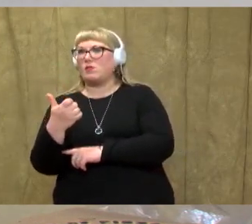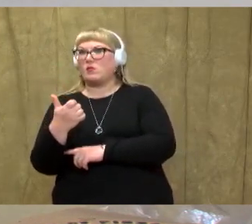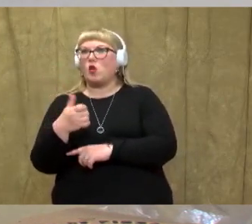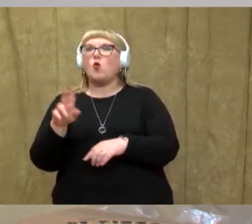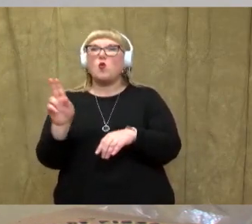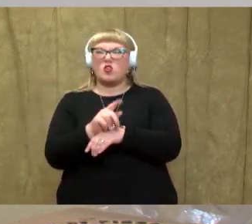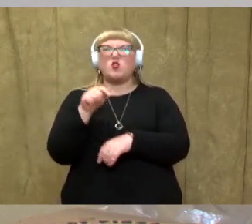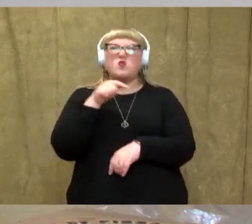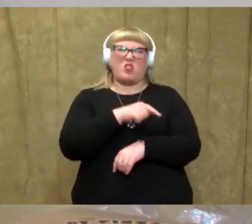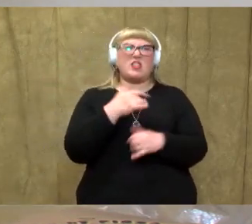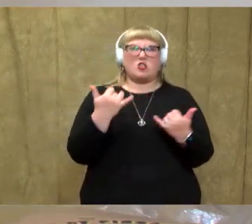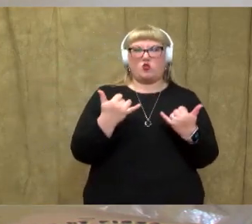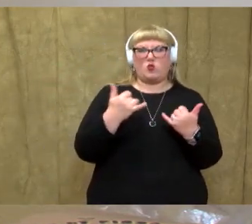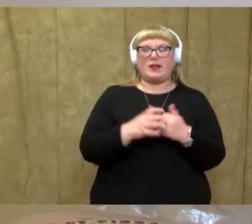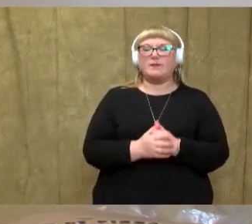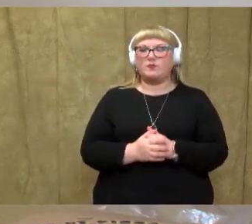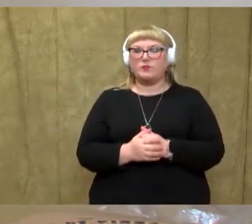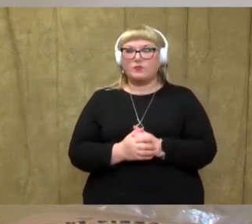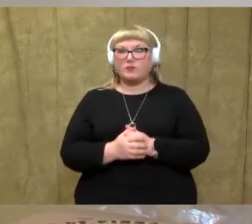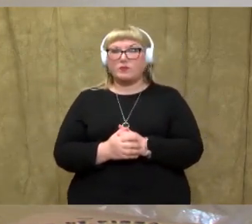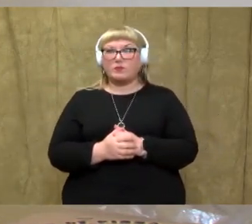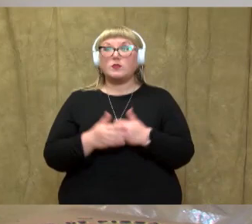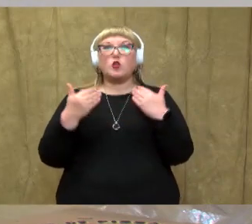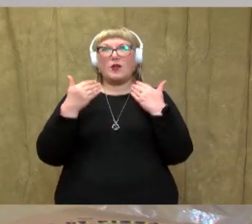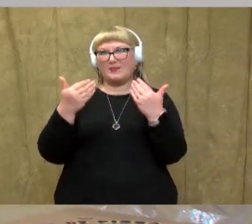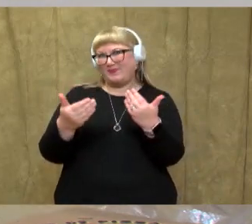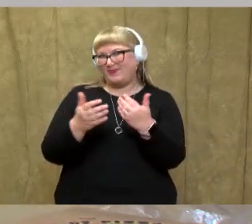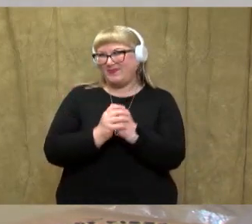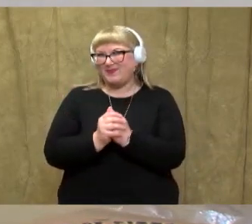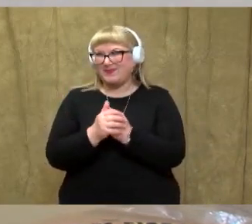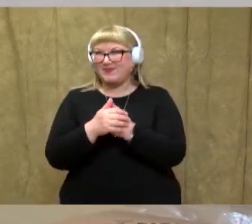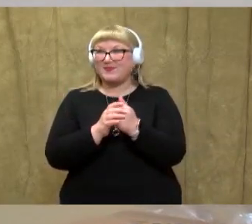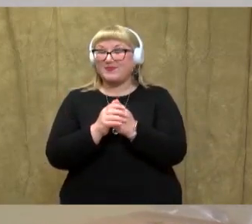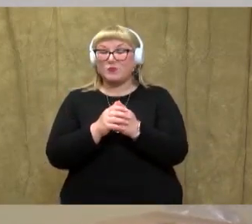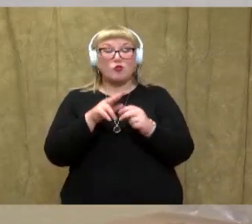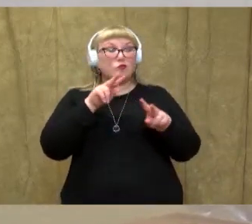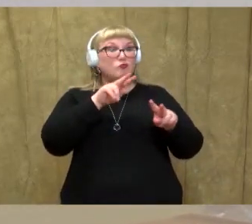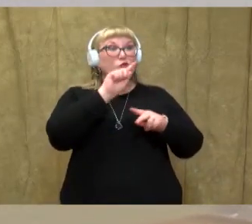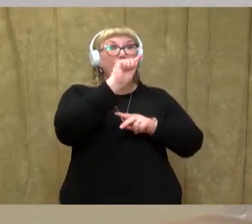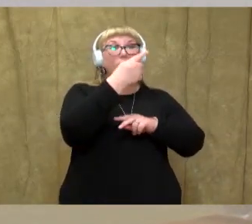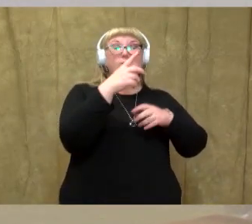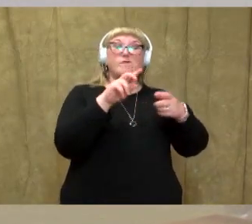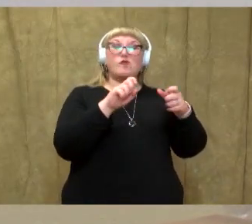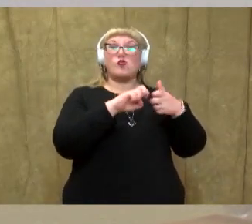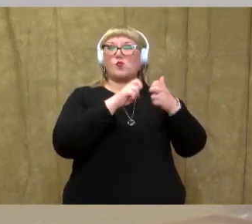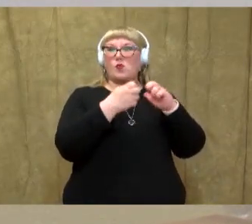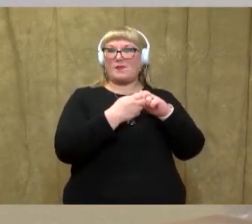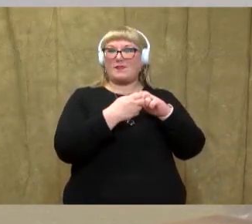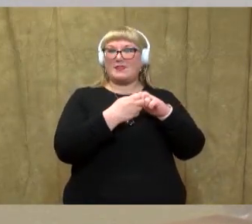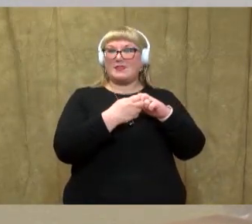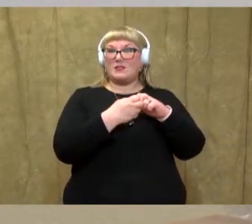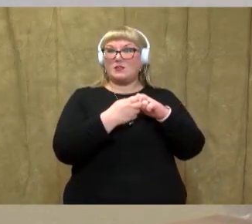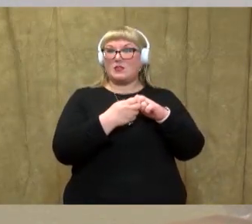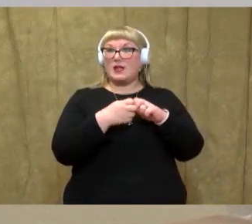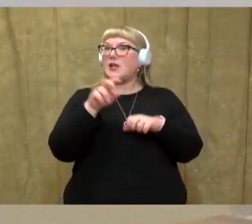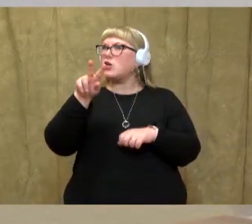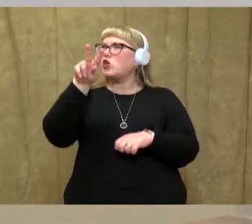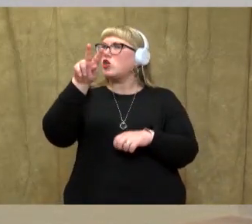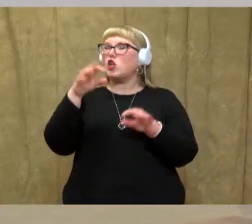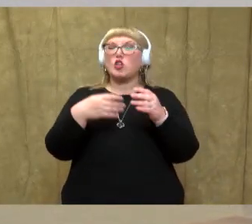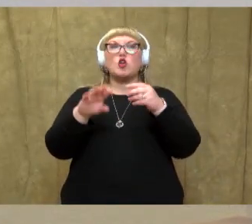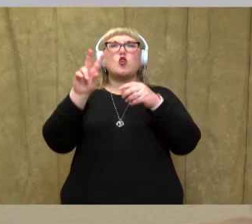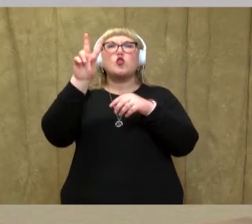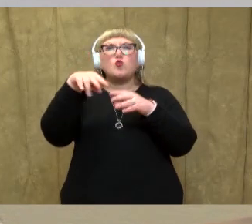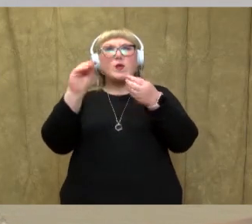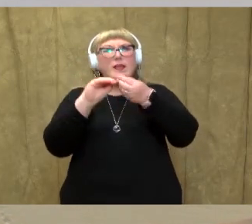these today to solve our problems. So let's get started. Let's look at our first problem of the day. Can you read this number